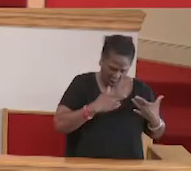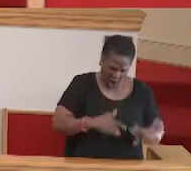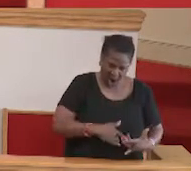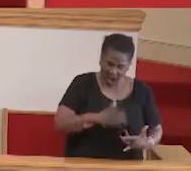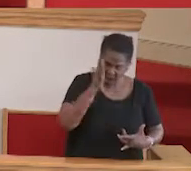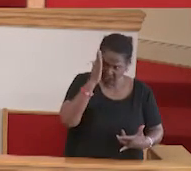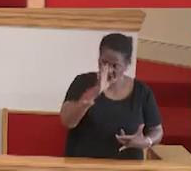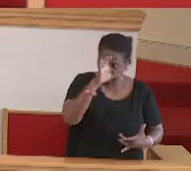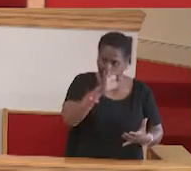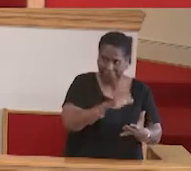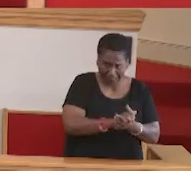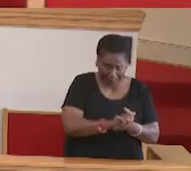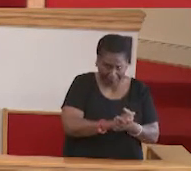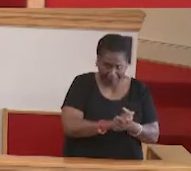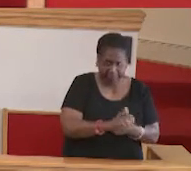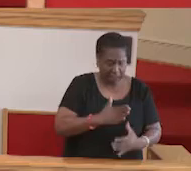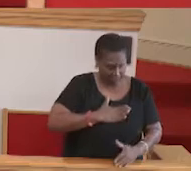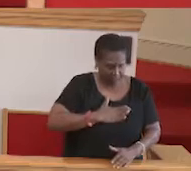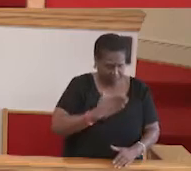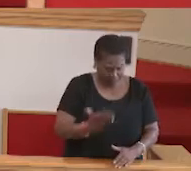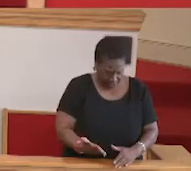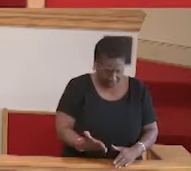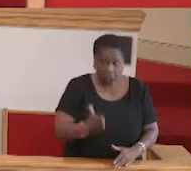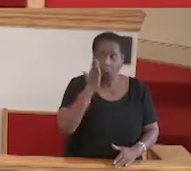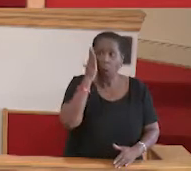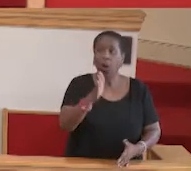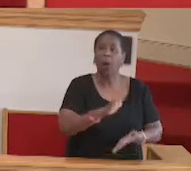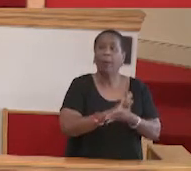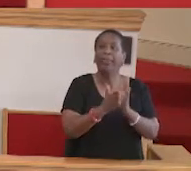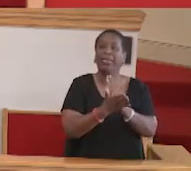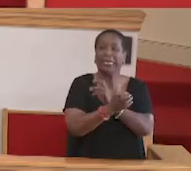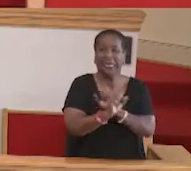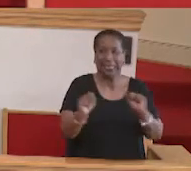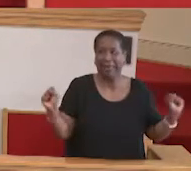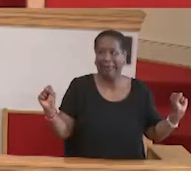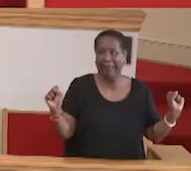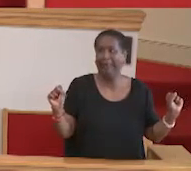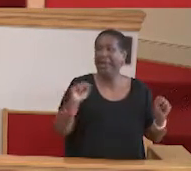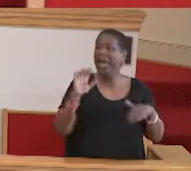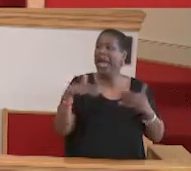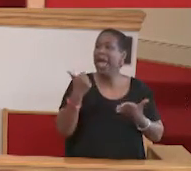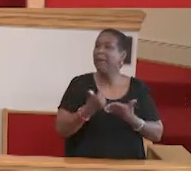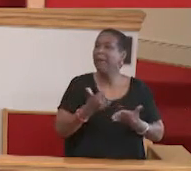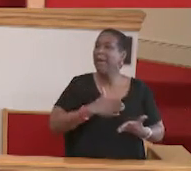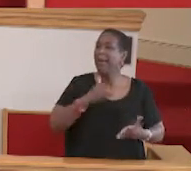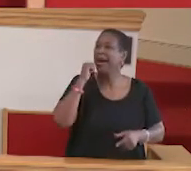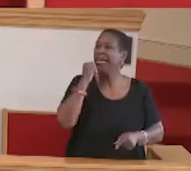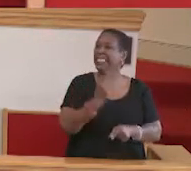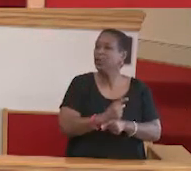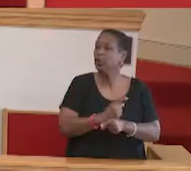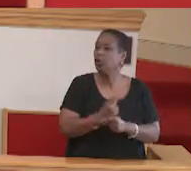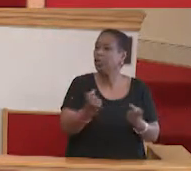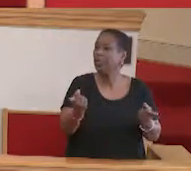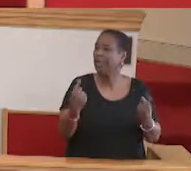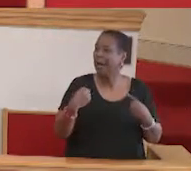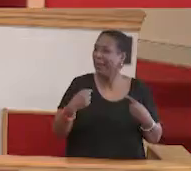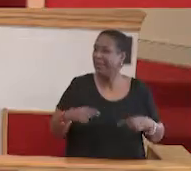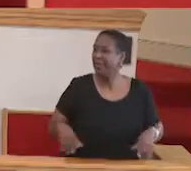mouth, thou shalt be saved. Amen. My sister is coming.